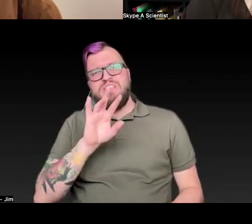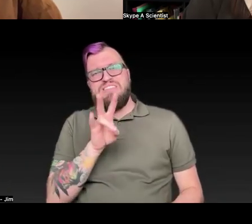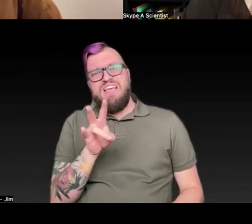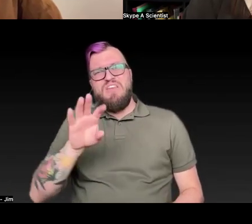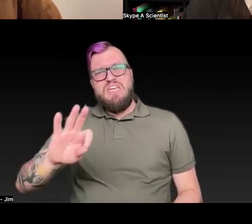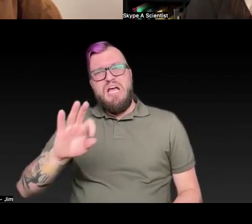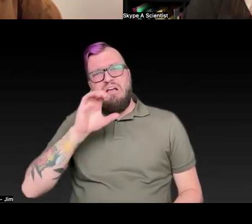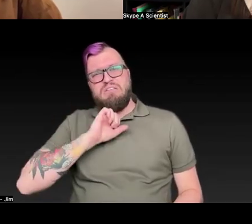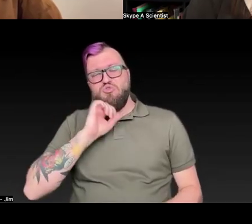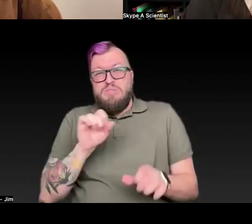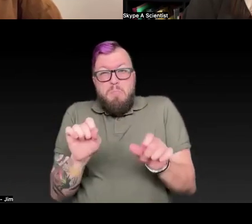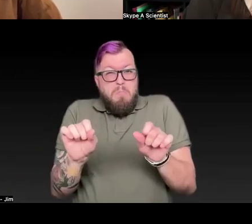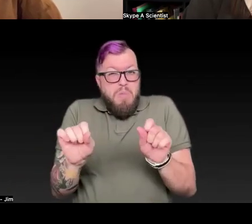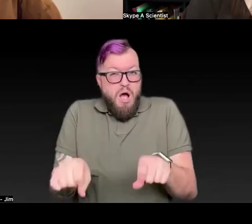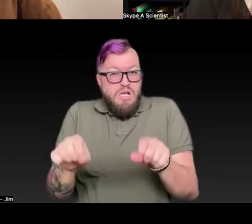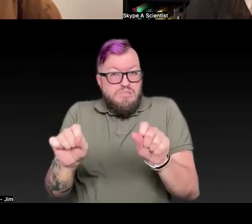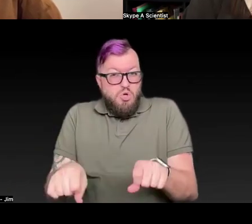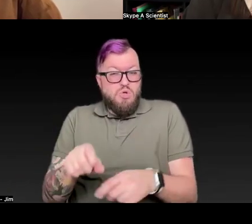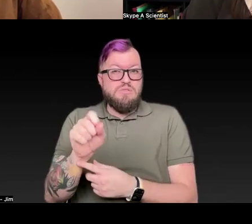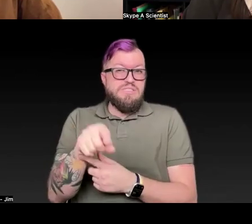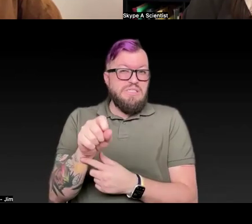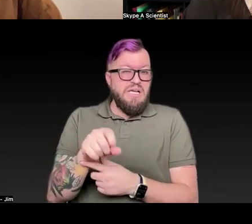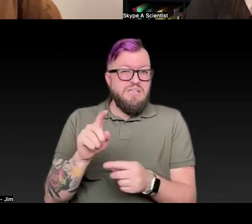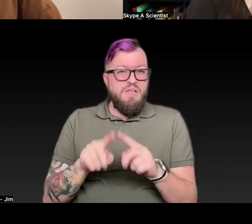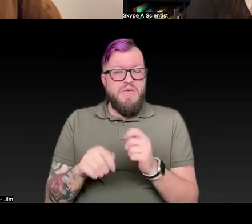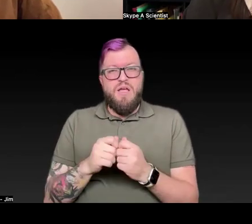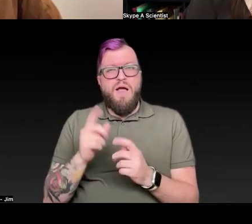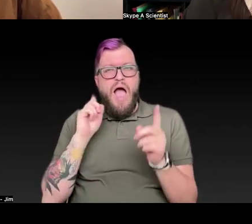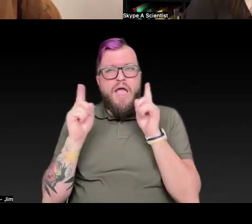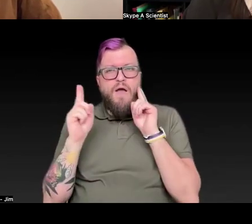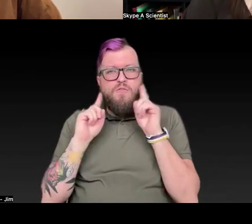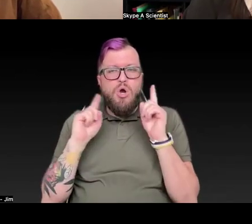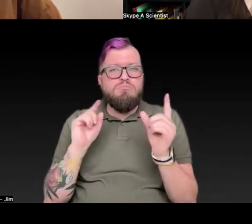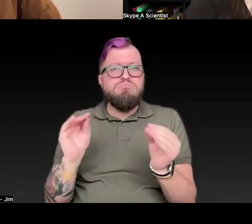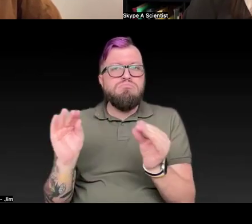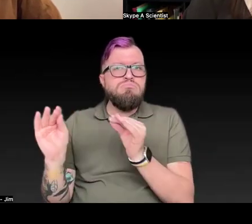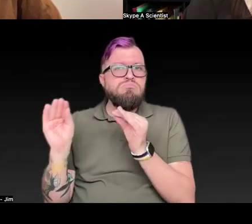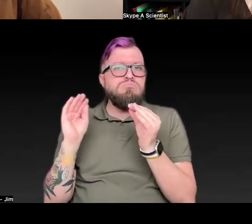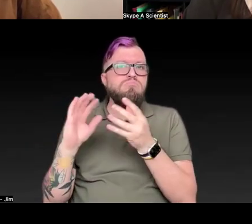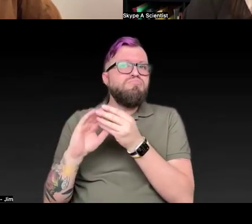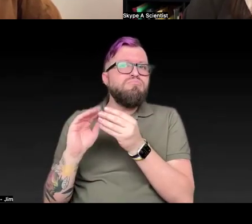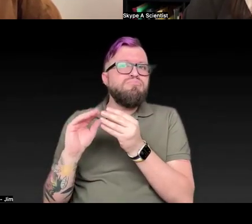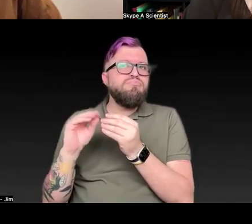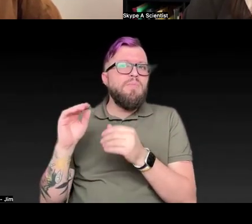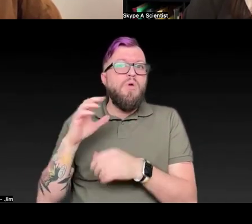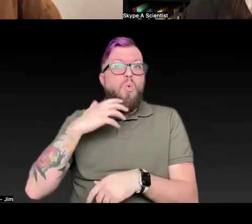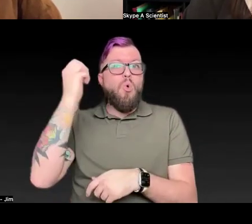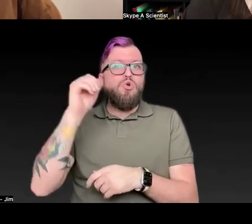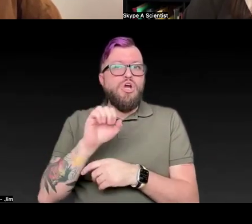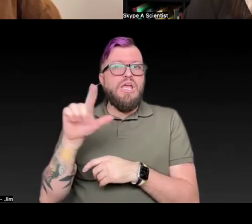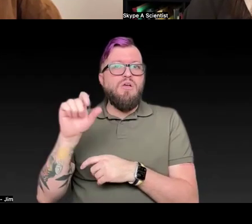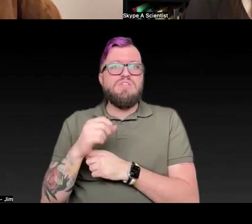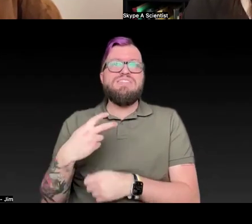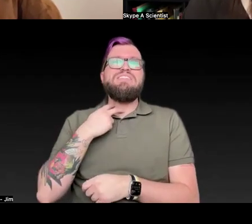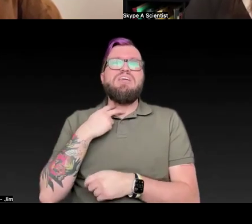that's conceivable. I think I've heard legends of older eels than that, like eels that get trapped in